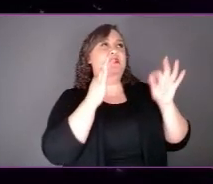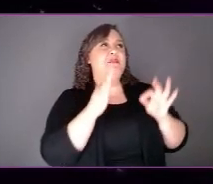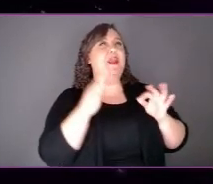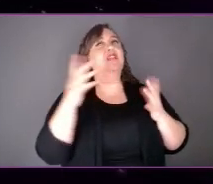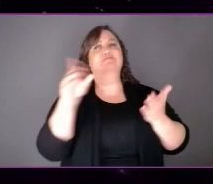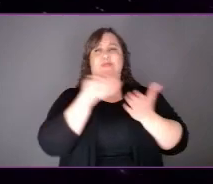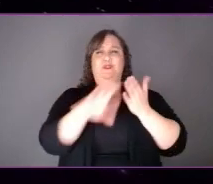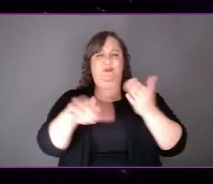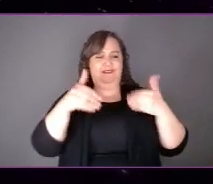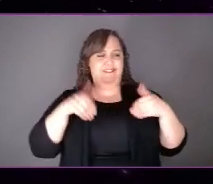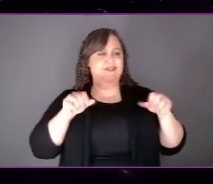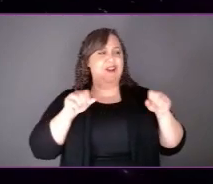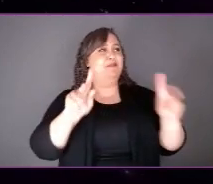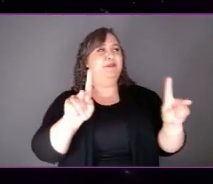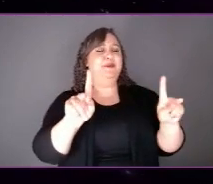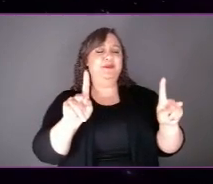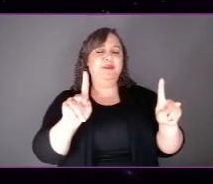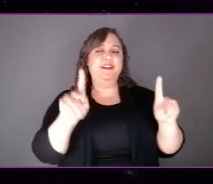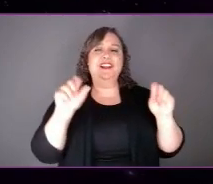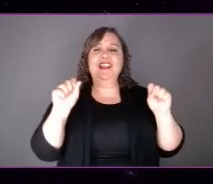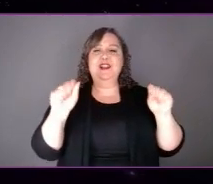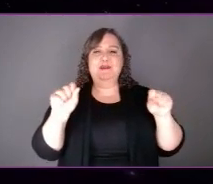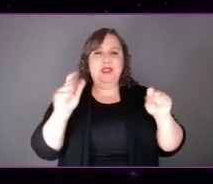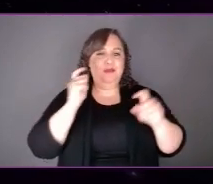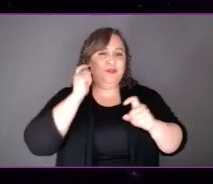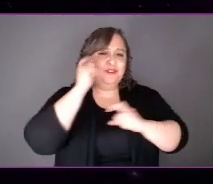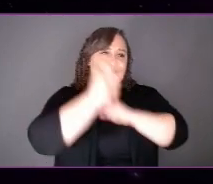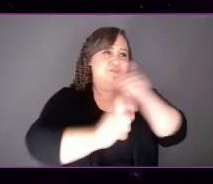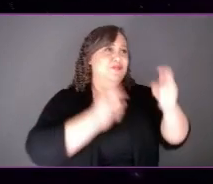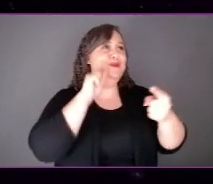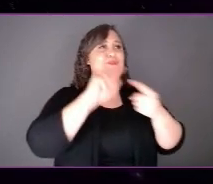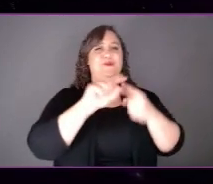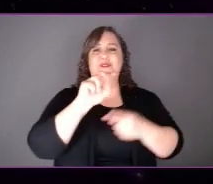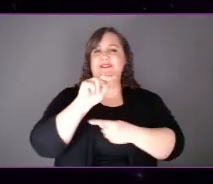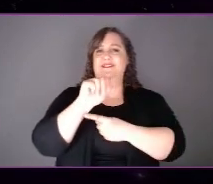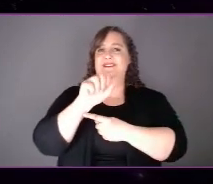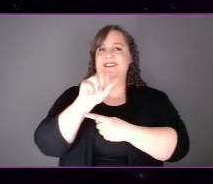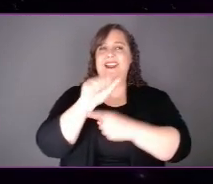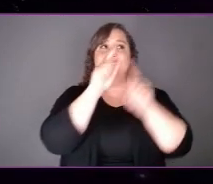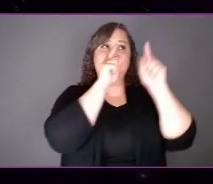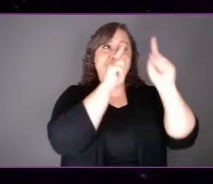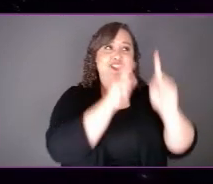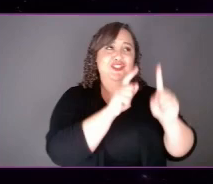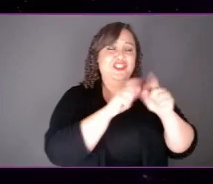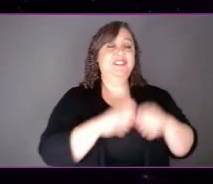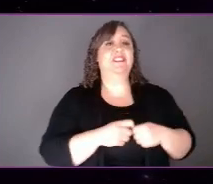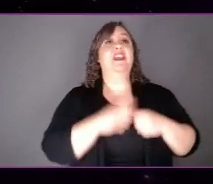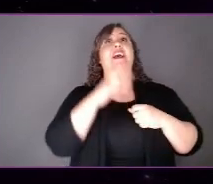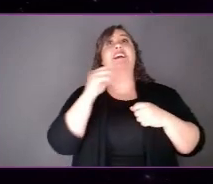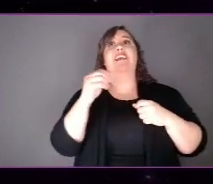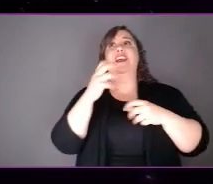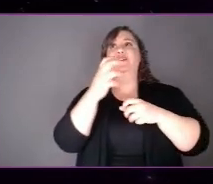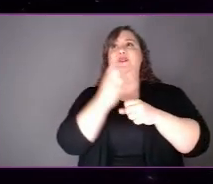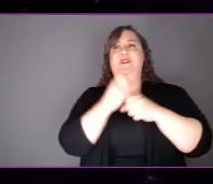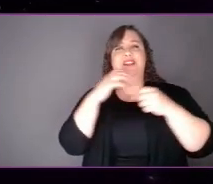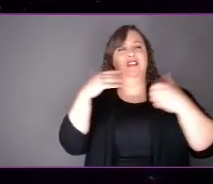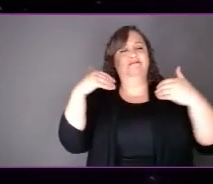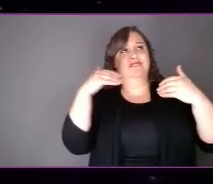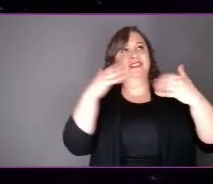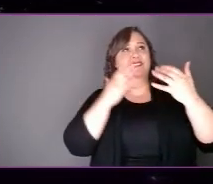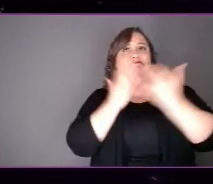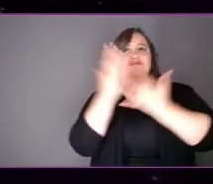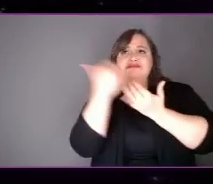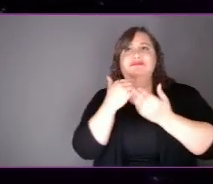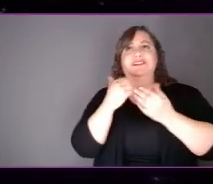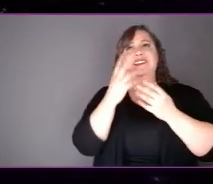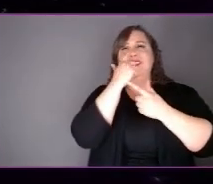to contribute to NASA's overall missions and really receive wholesome experiences and work with some of the greatest